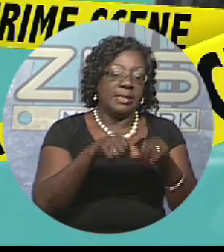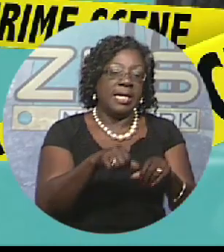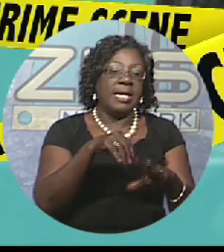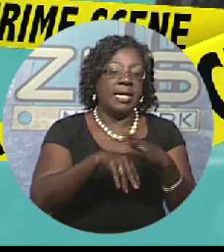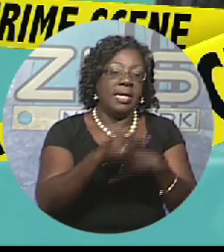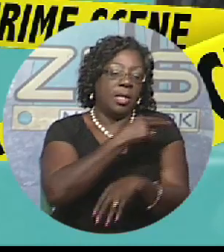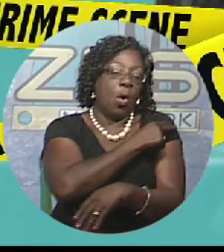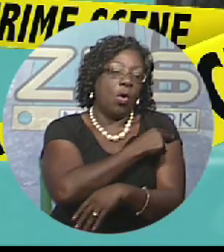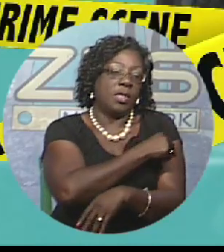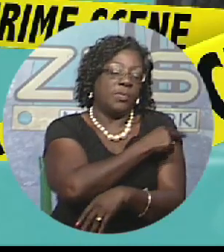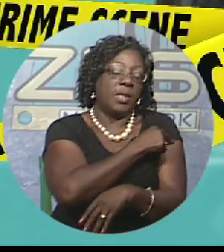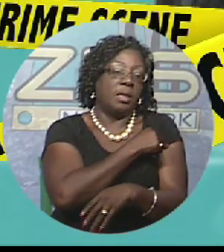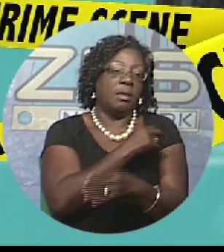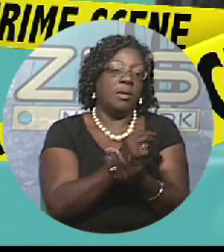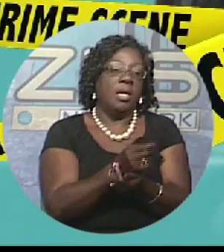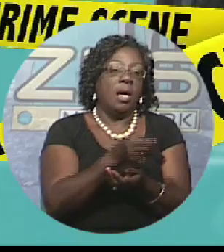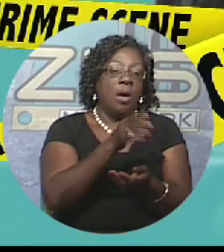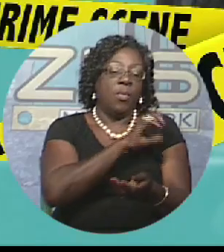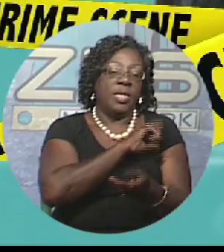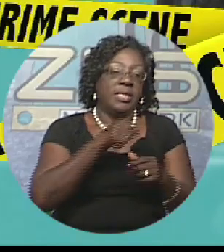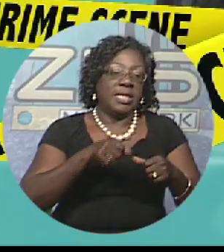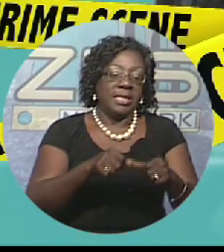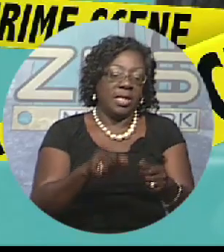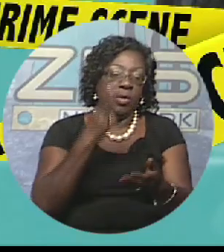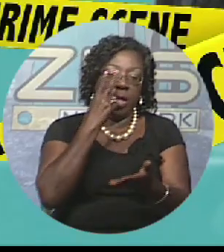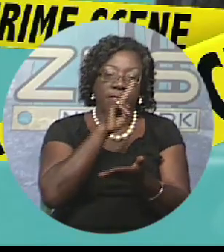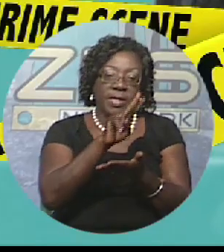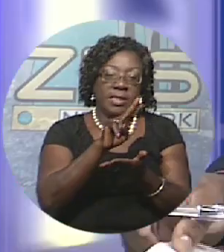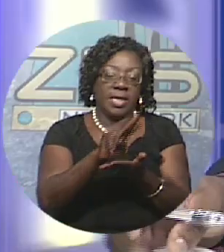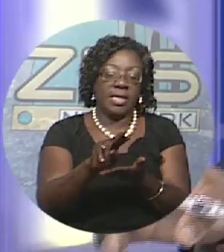continue intense investigations into this matter.